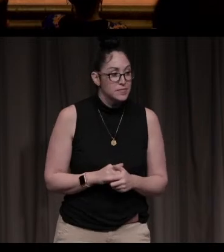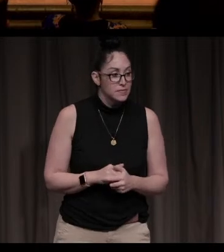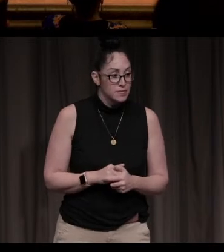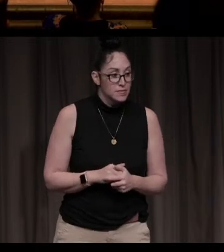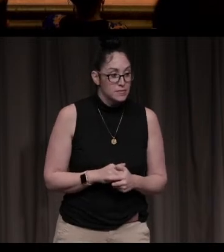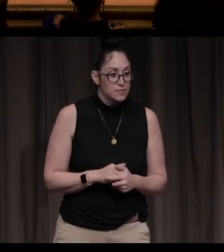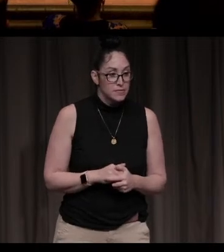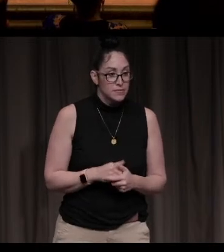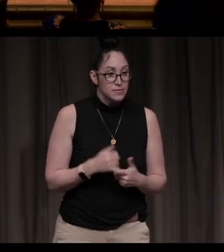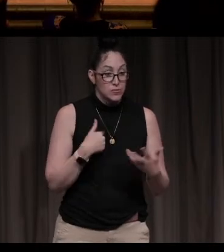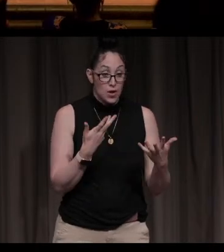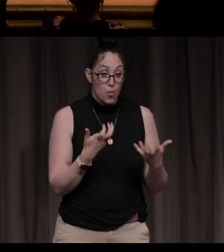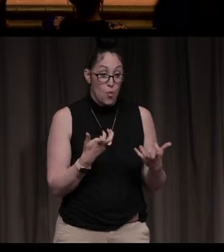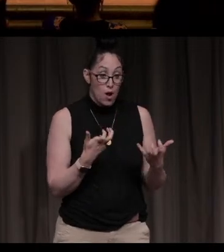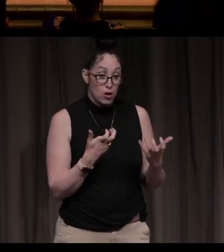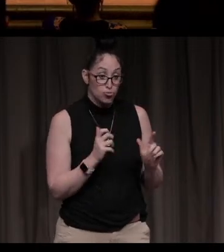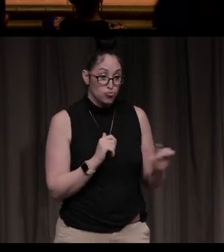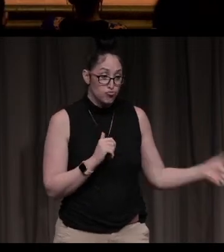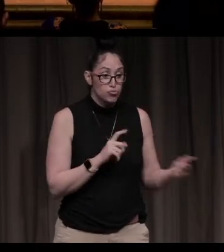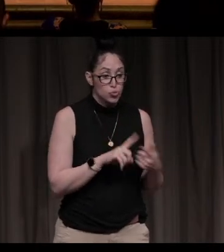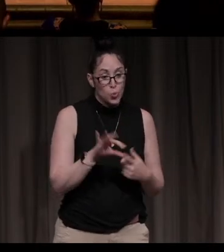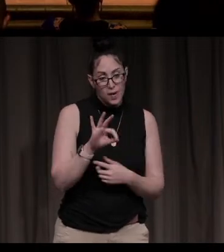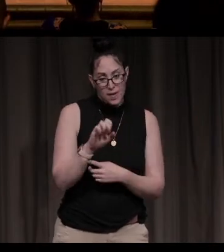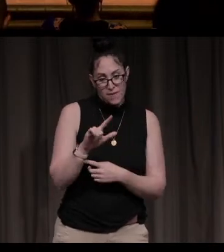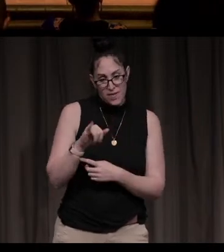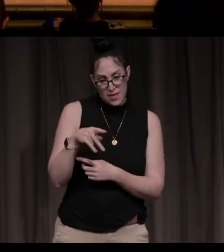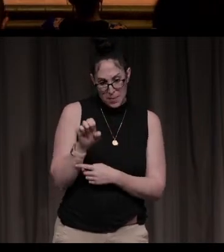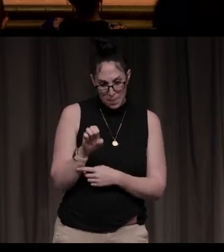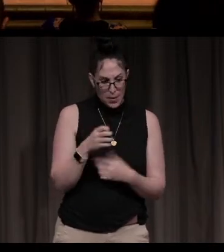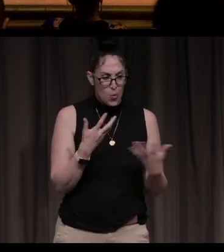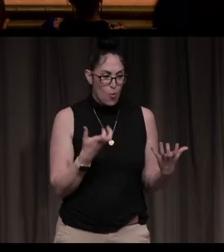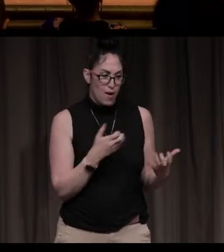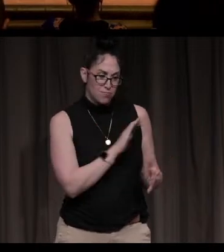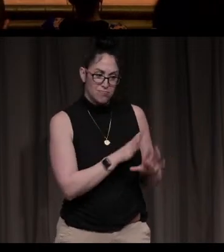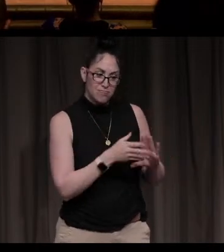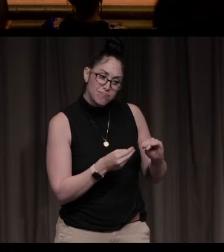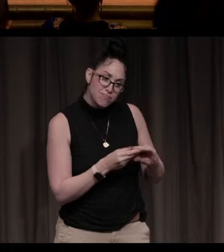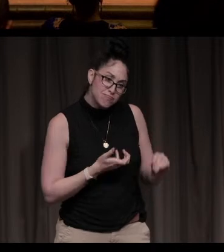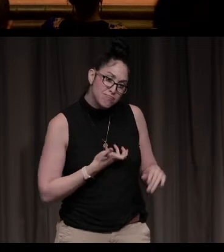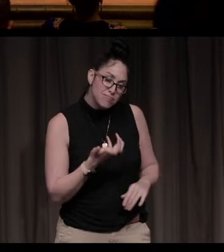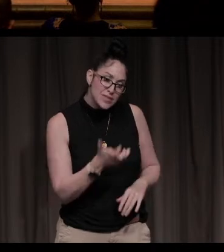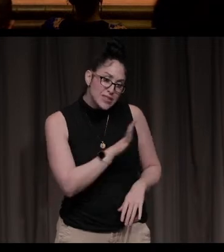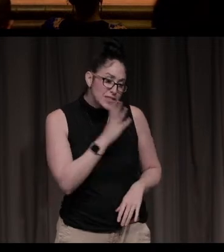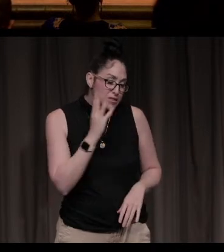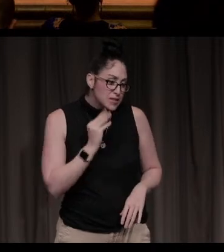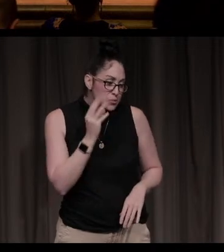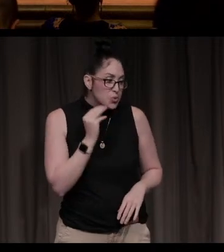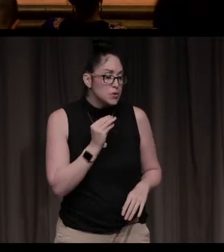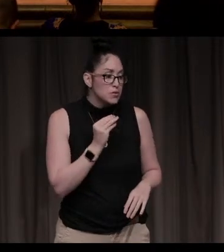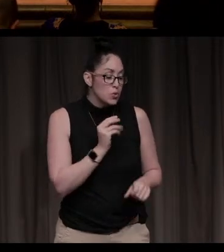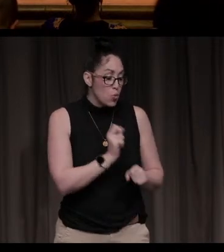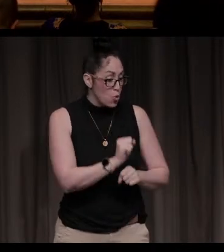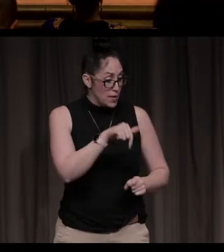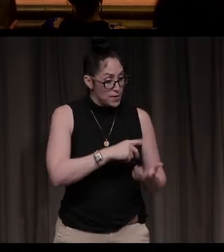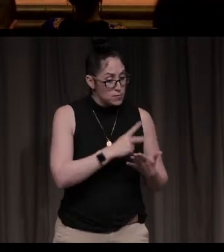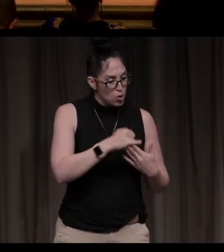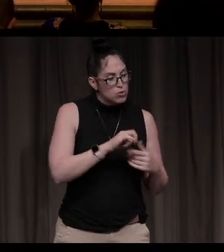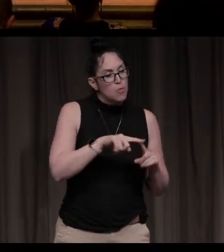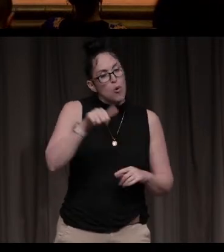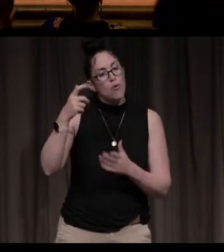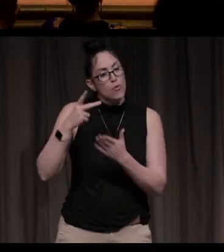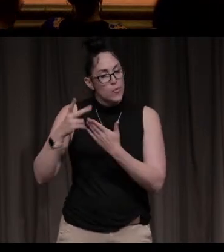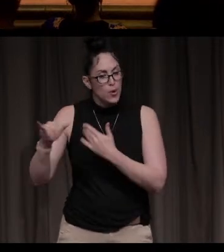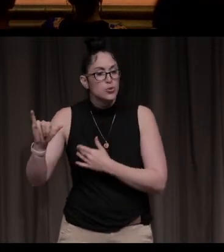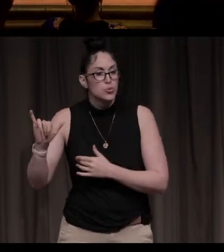to go to Felipe a little bit and talk about this experience and working not only on this project, but with other